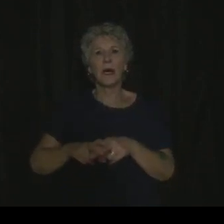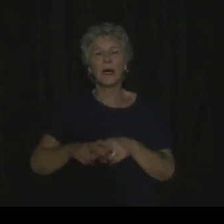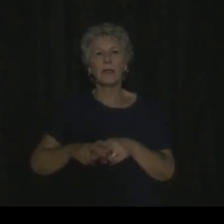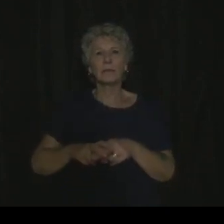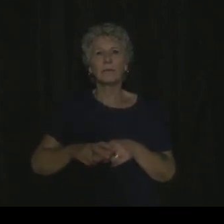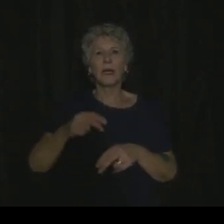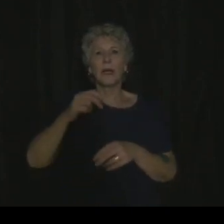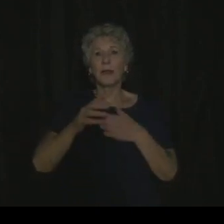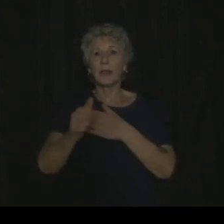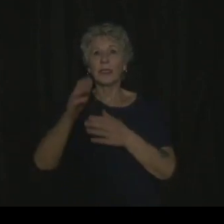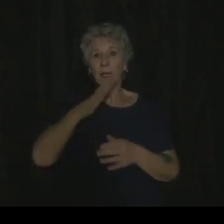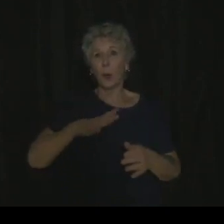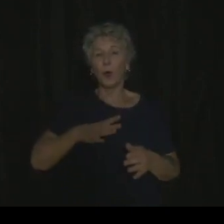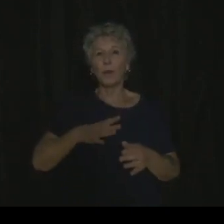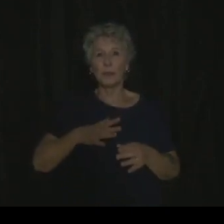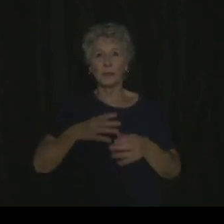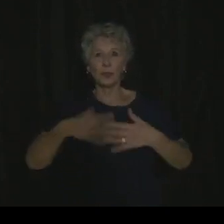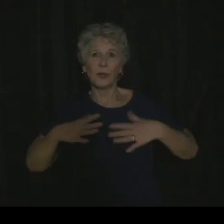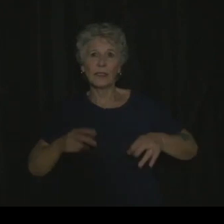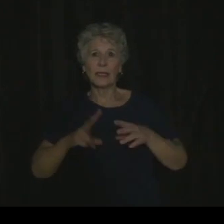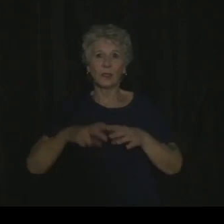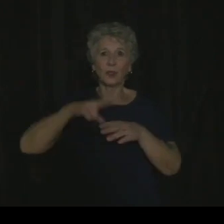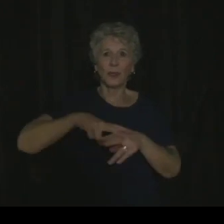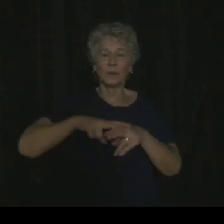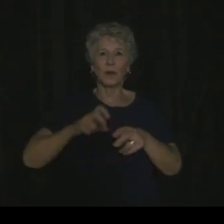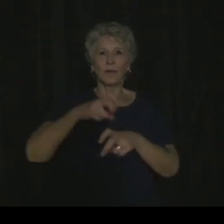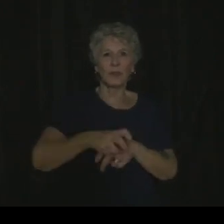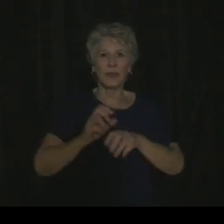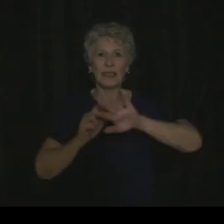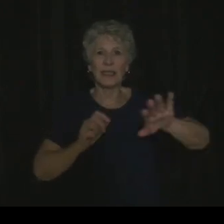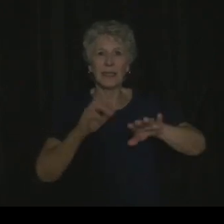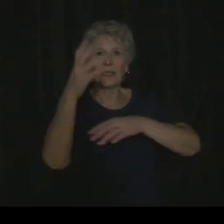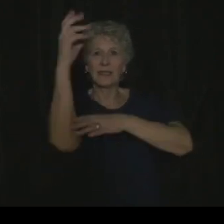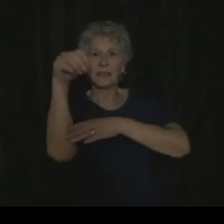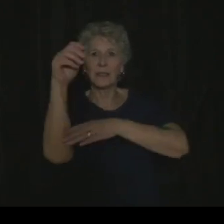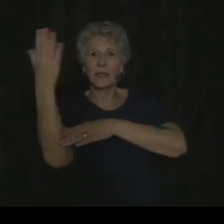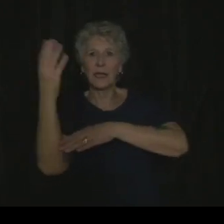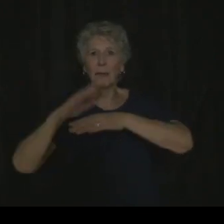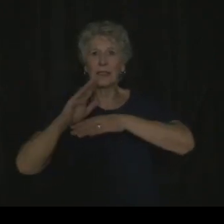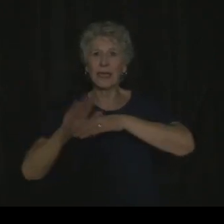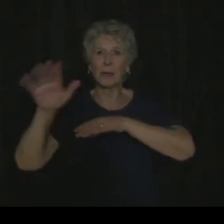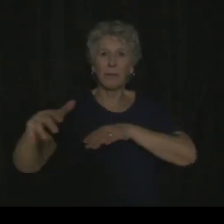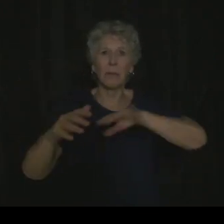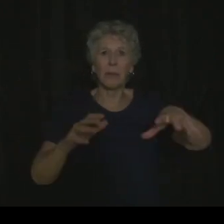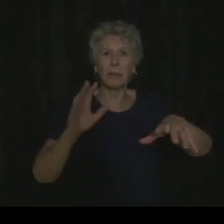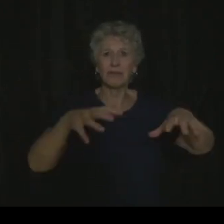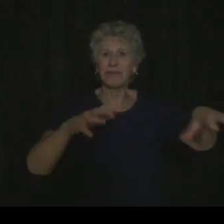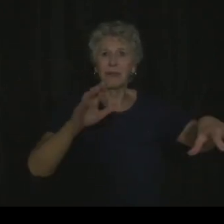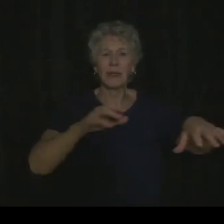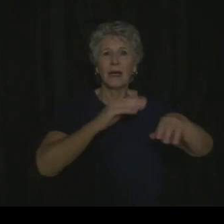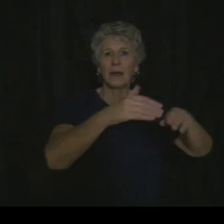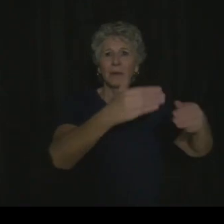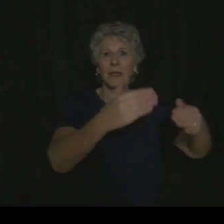And he then trips over a chair and knocks over a lamp, which pushes over a table into the side wall. That knocks